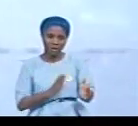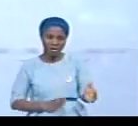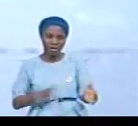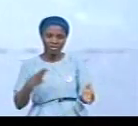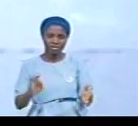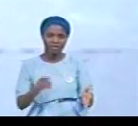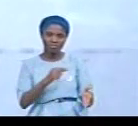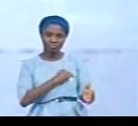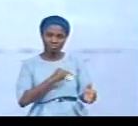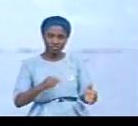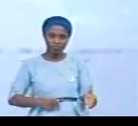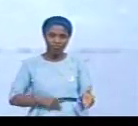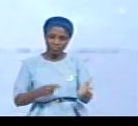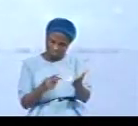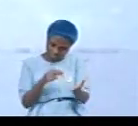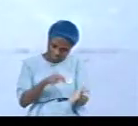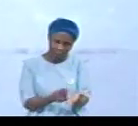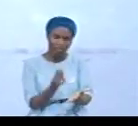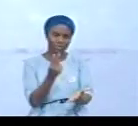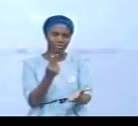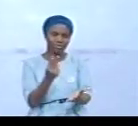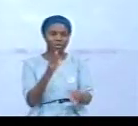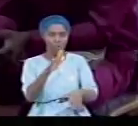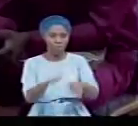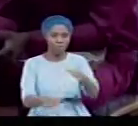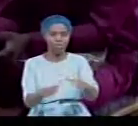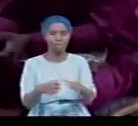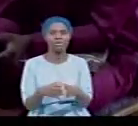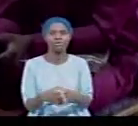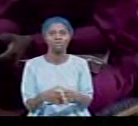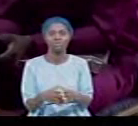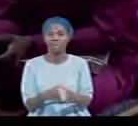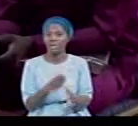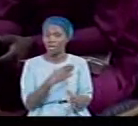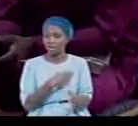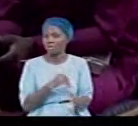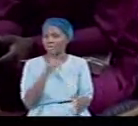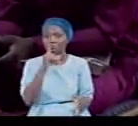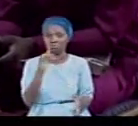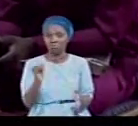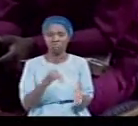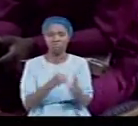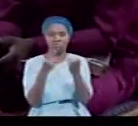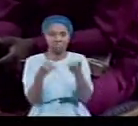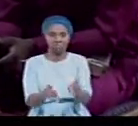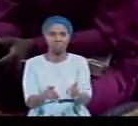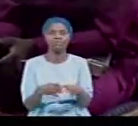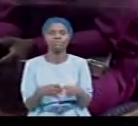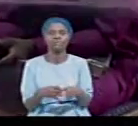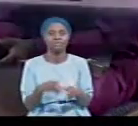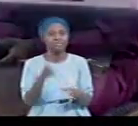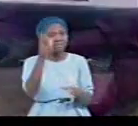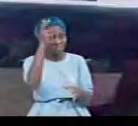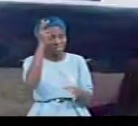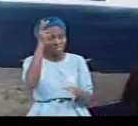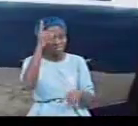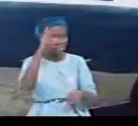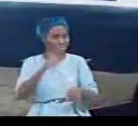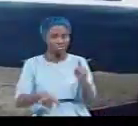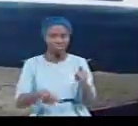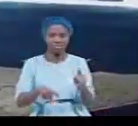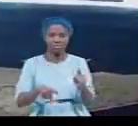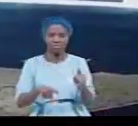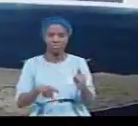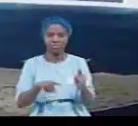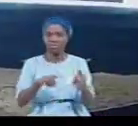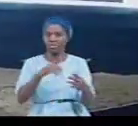Nazareth, rise up and walk. Of course, it happened. The devil cannot hinder whatever